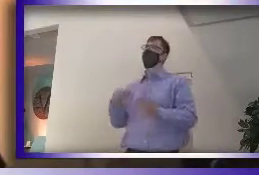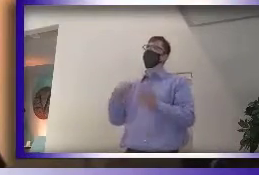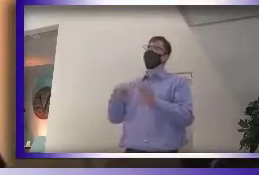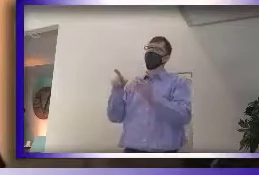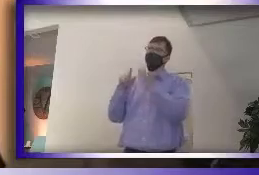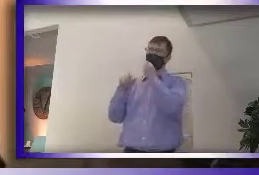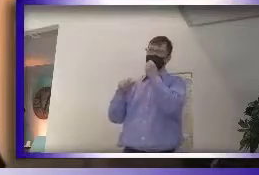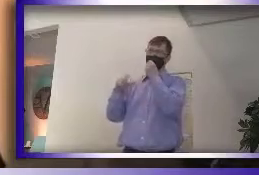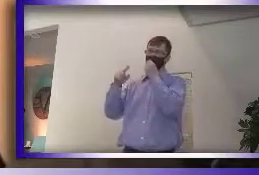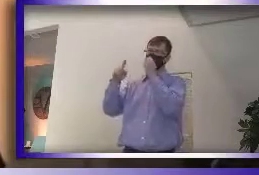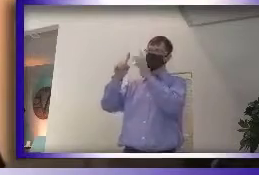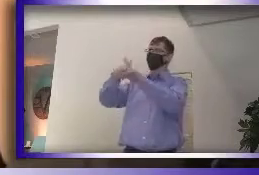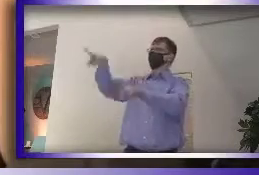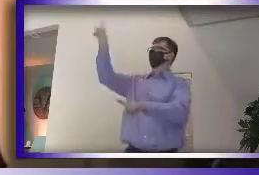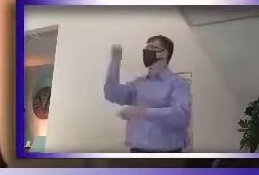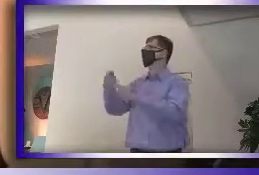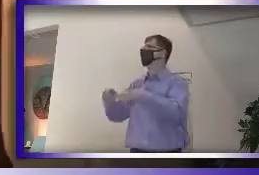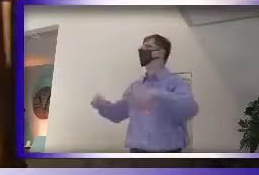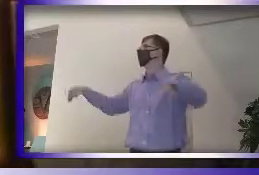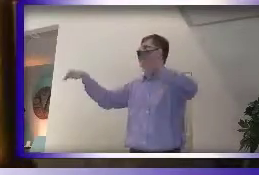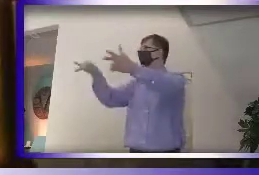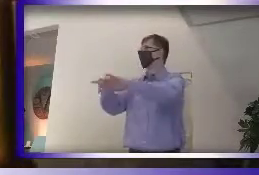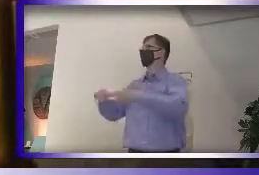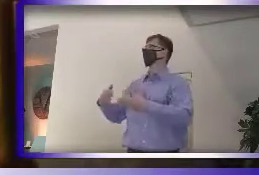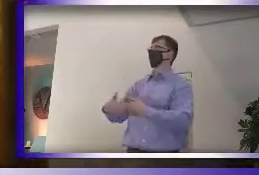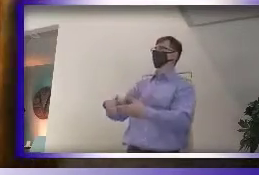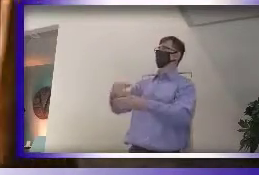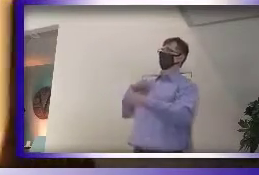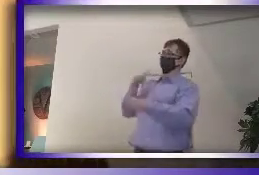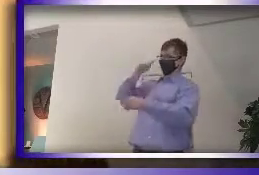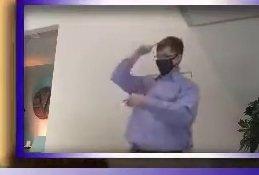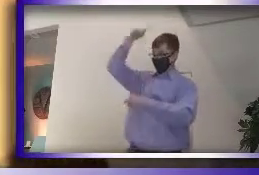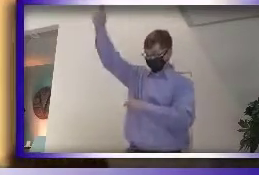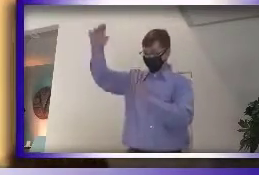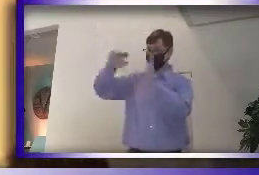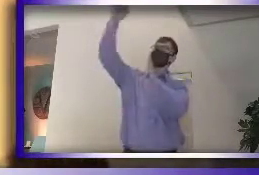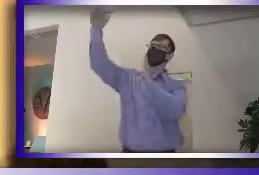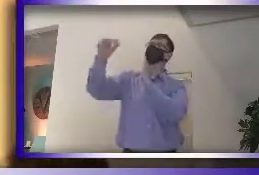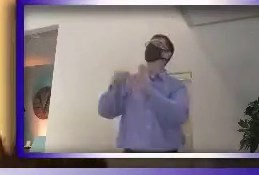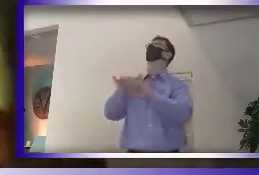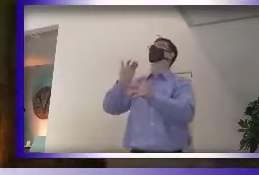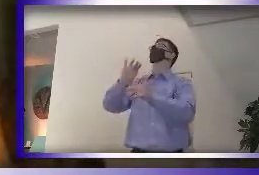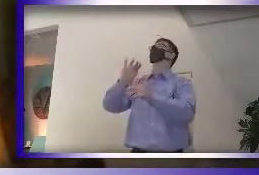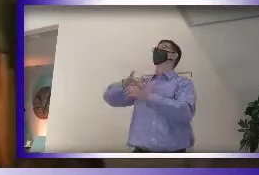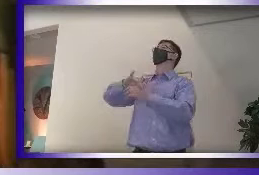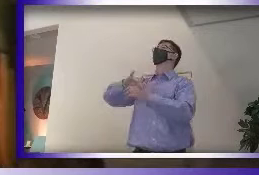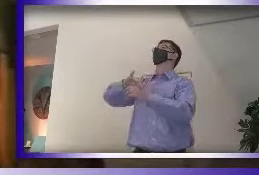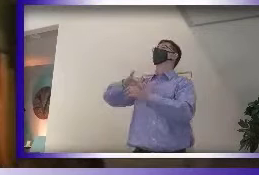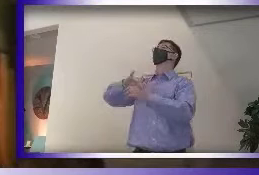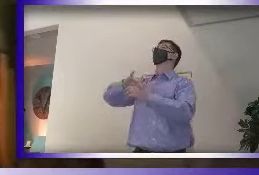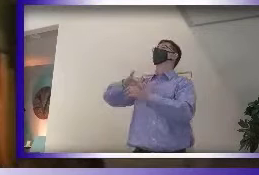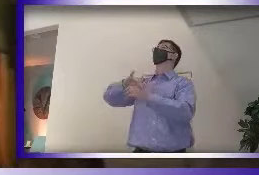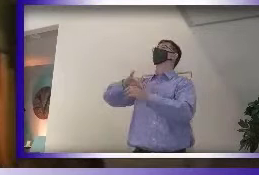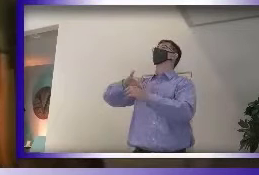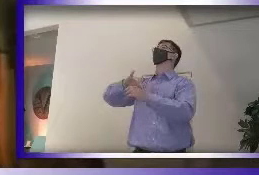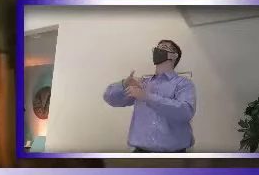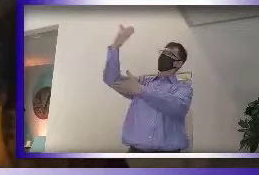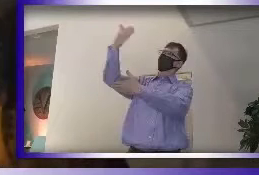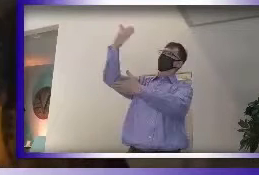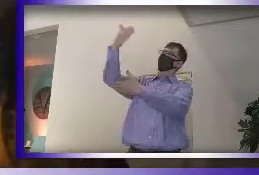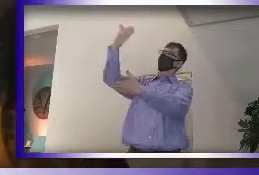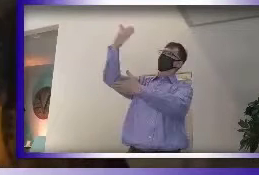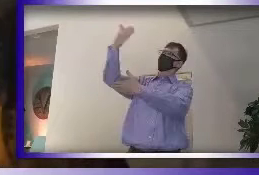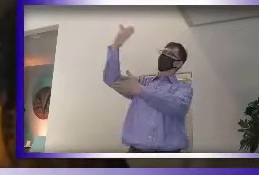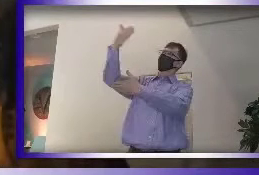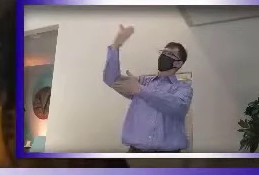live in you, by the way. If you could get your consciousness to where you are one with the